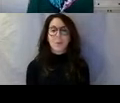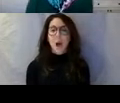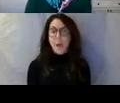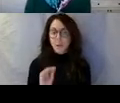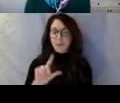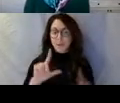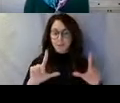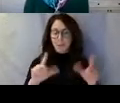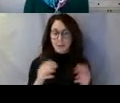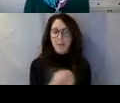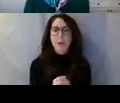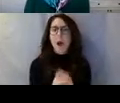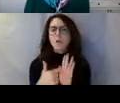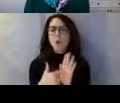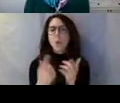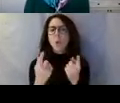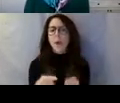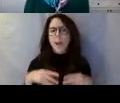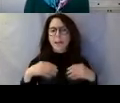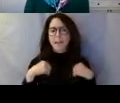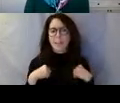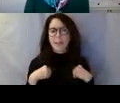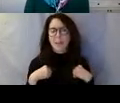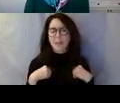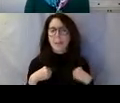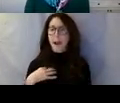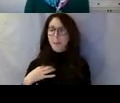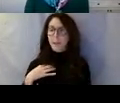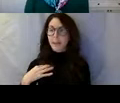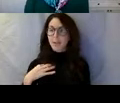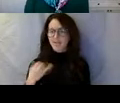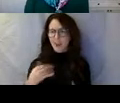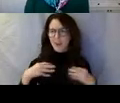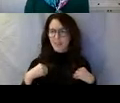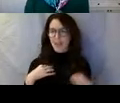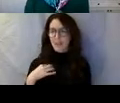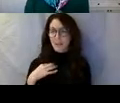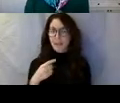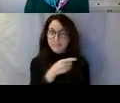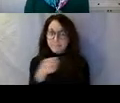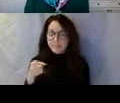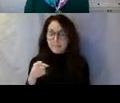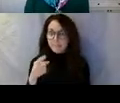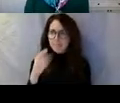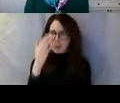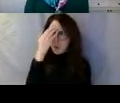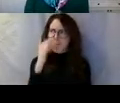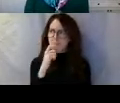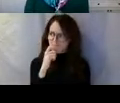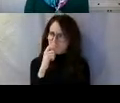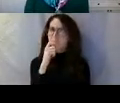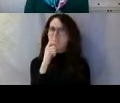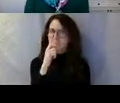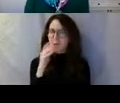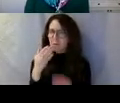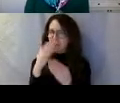when they're accepting applications. We're right in the middle of their application process. So if you're aware of someone who you think would be appropriate for this program, now's the